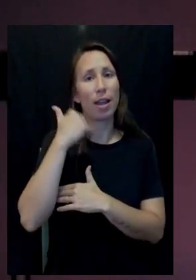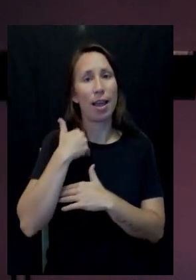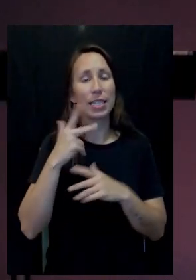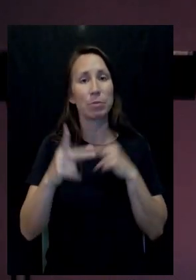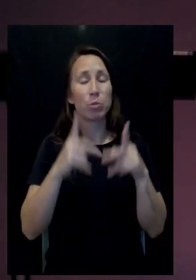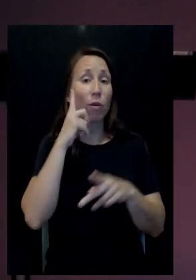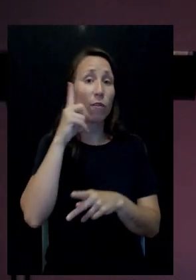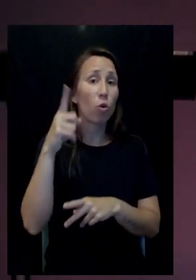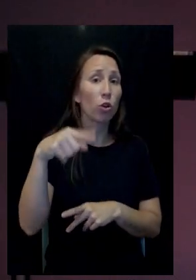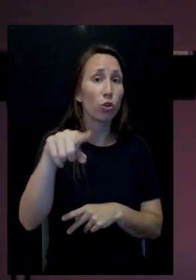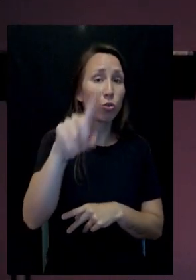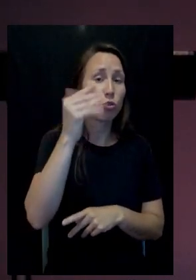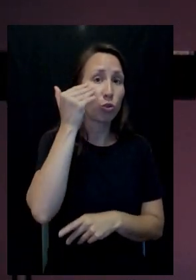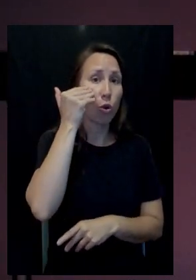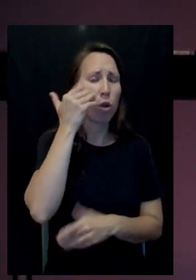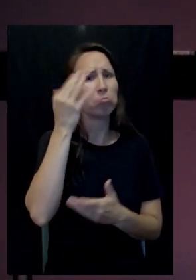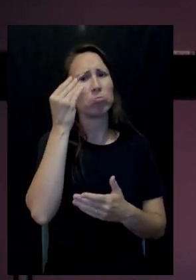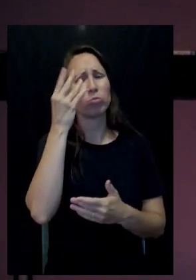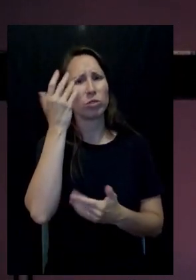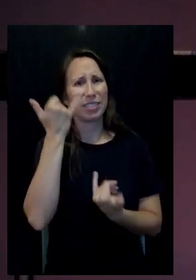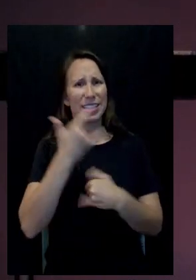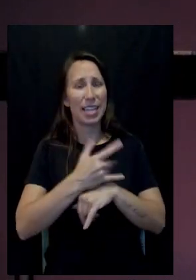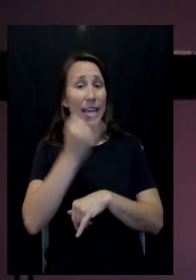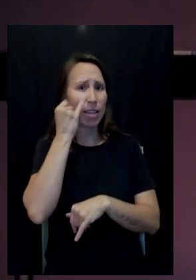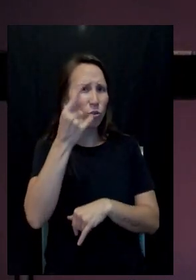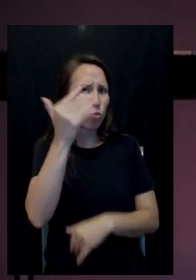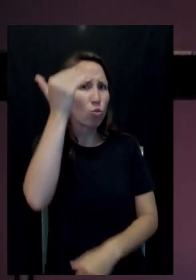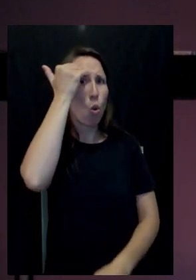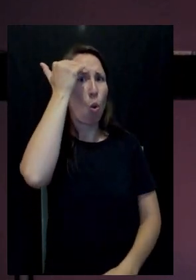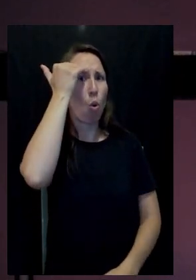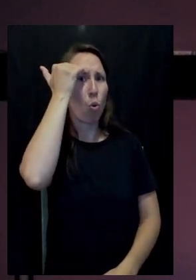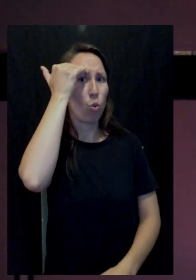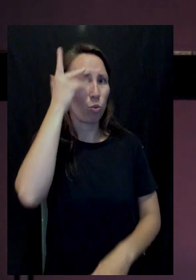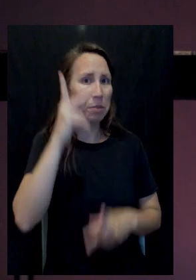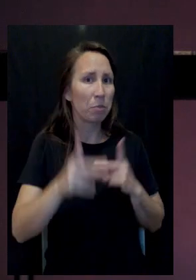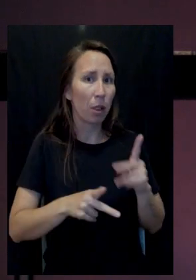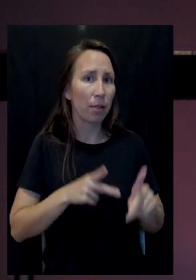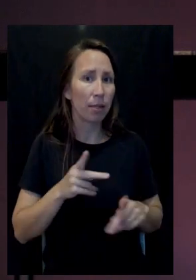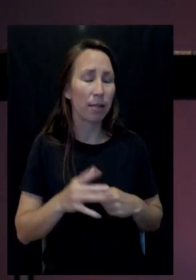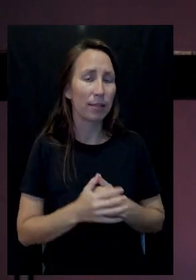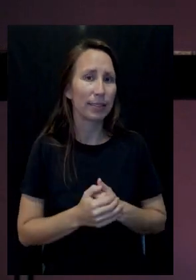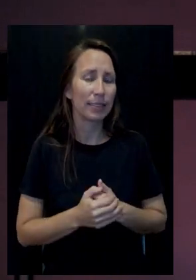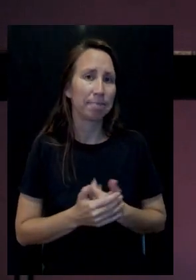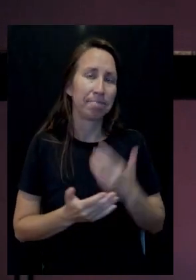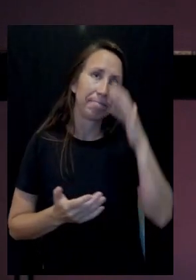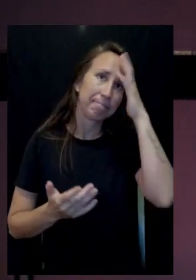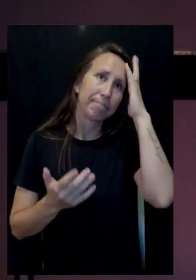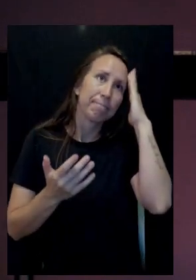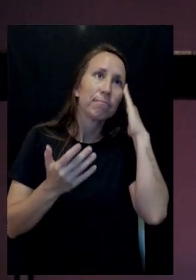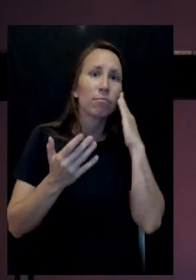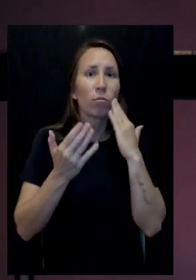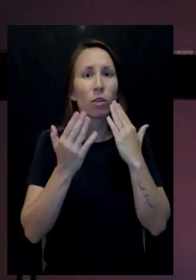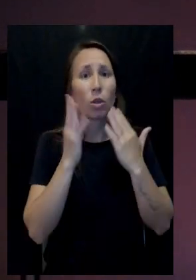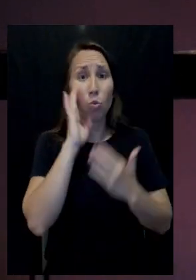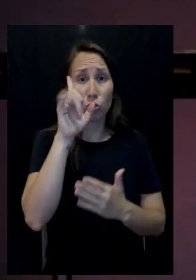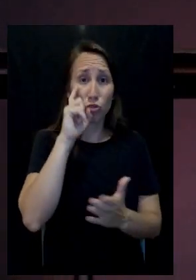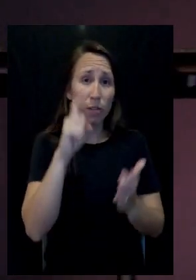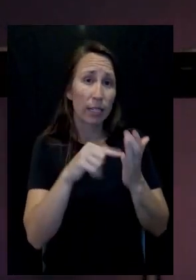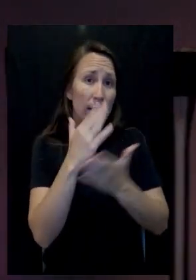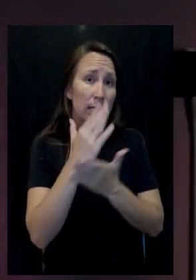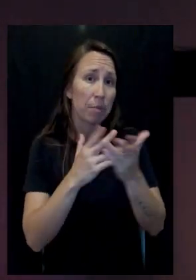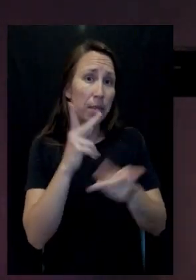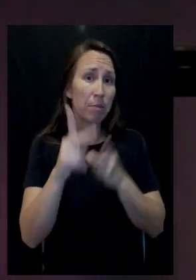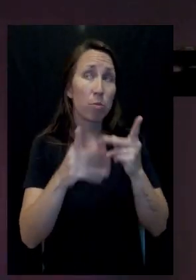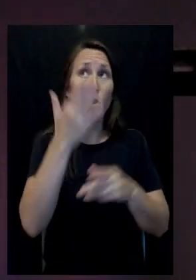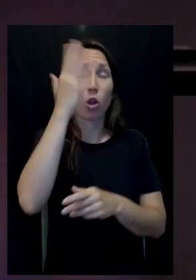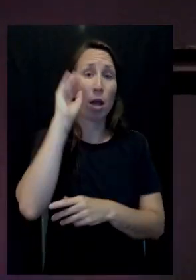has people for you to know. I wonder today if you know people. I wonder today if you would recognize some